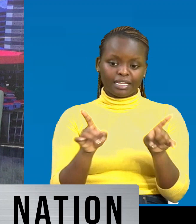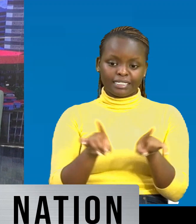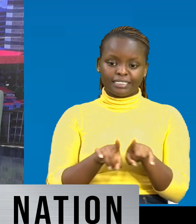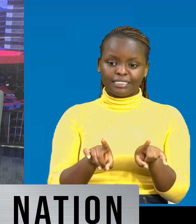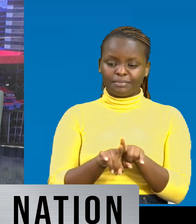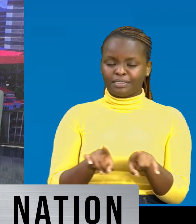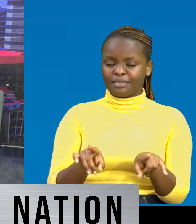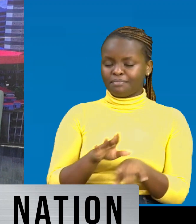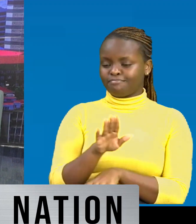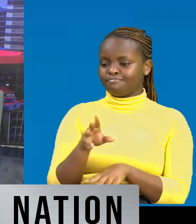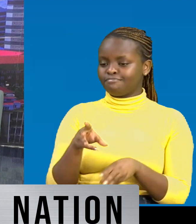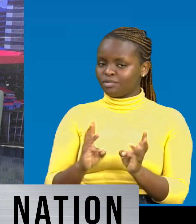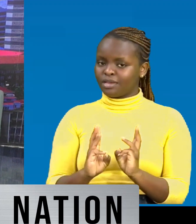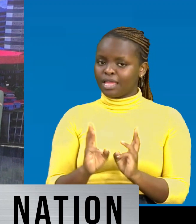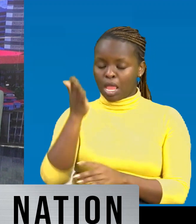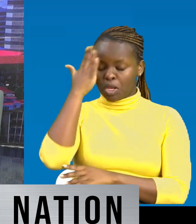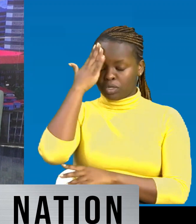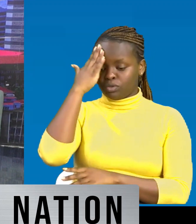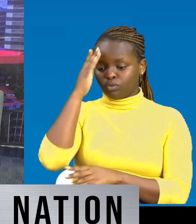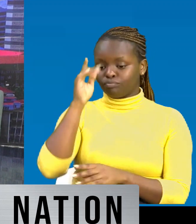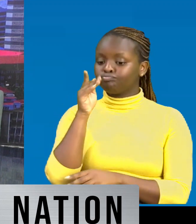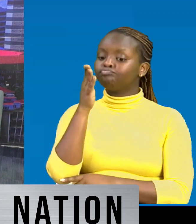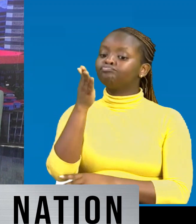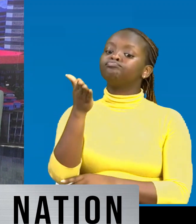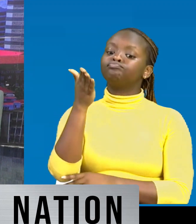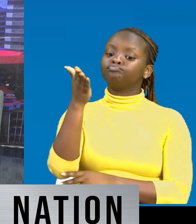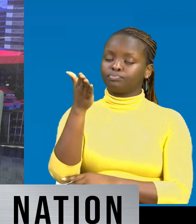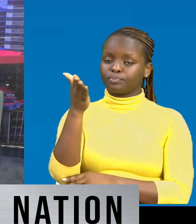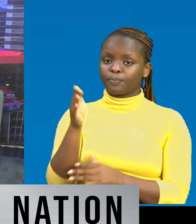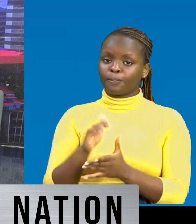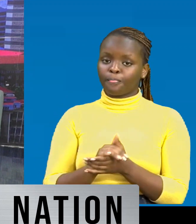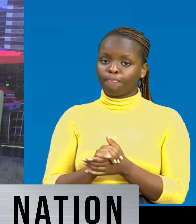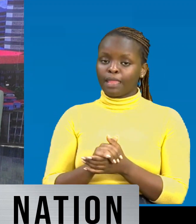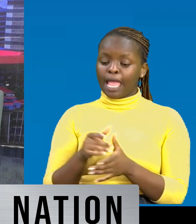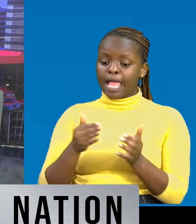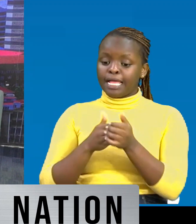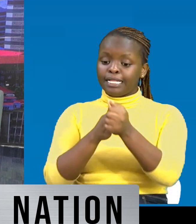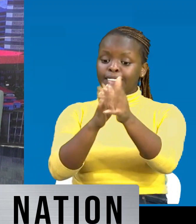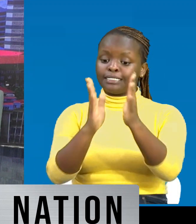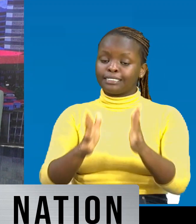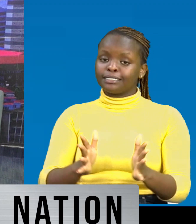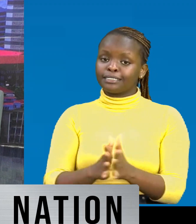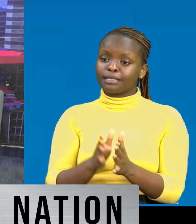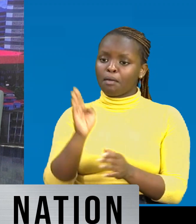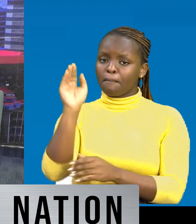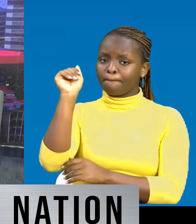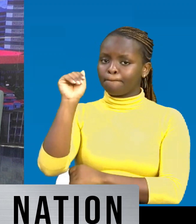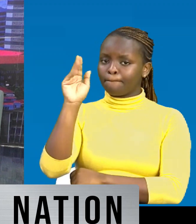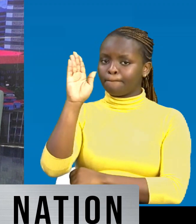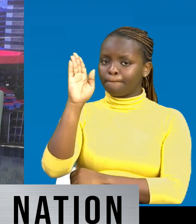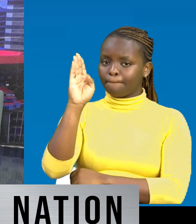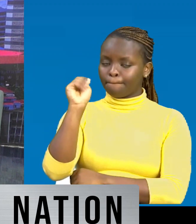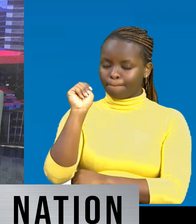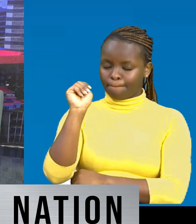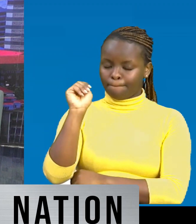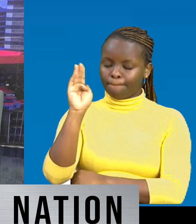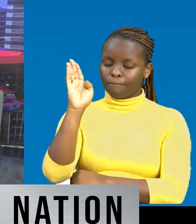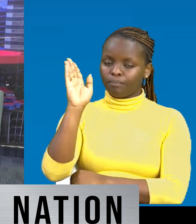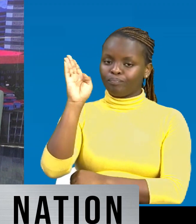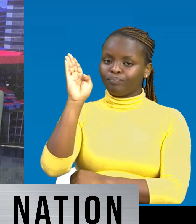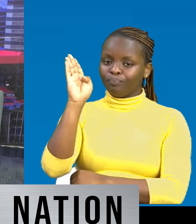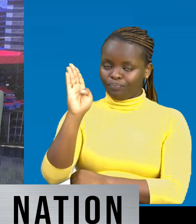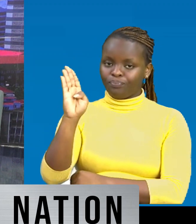scenario, John. We know that you're headed there. And one of the leaders there, I don't know if it's Babu Owino or who,